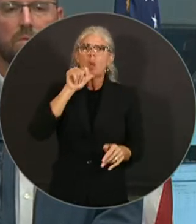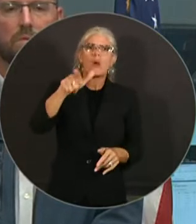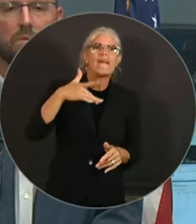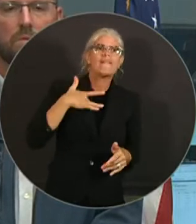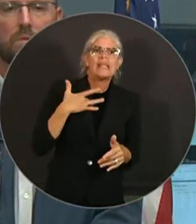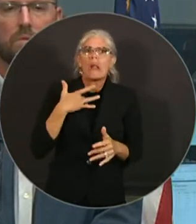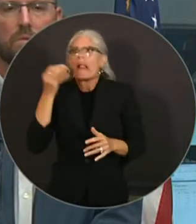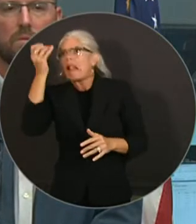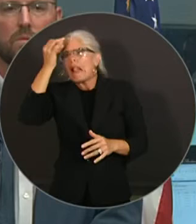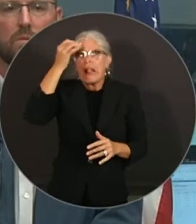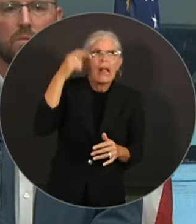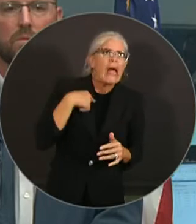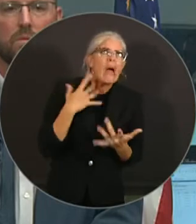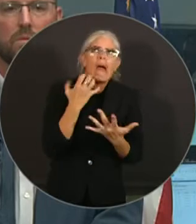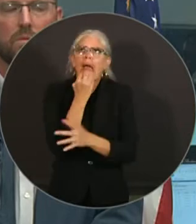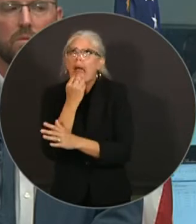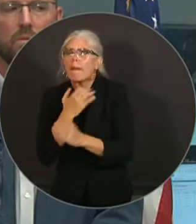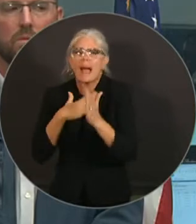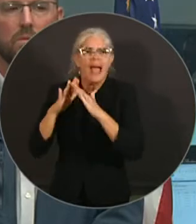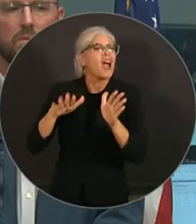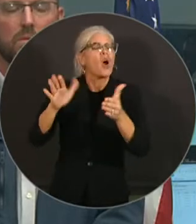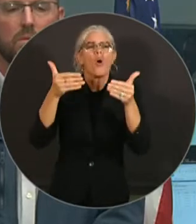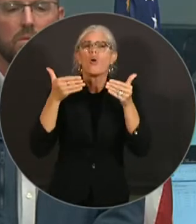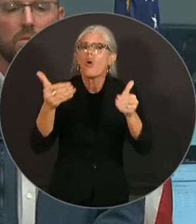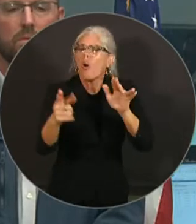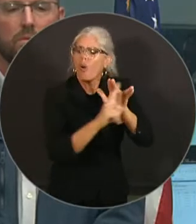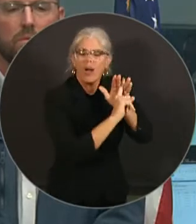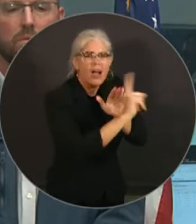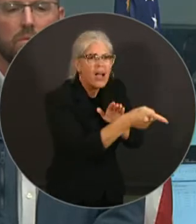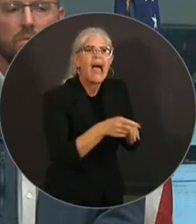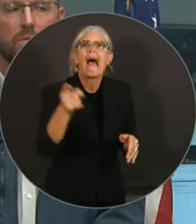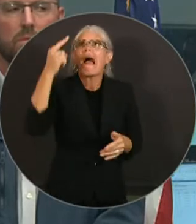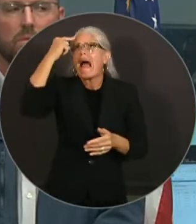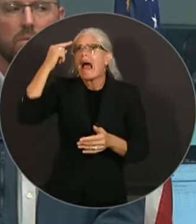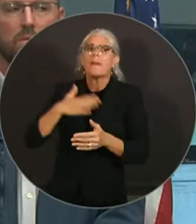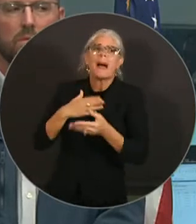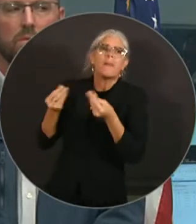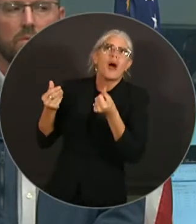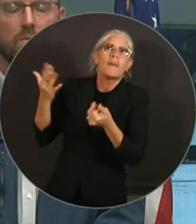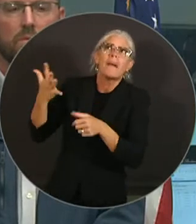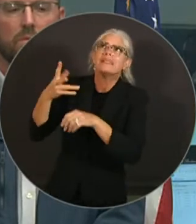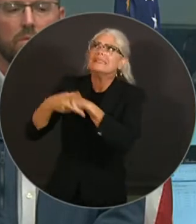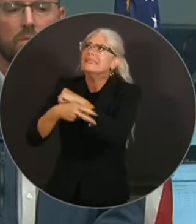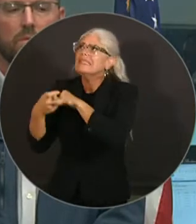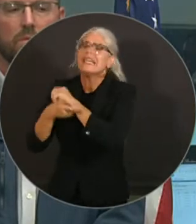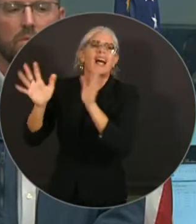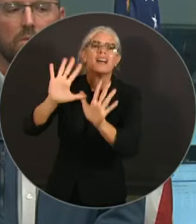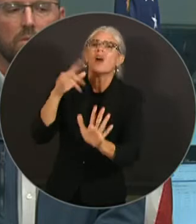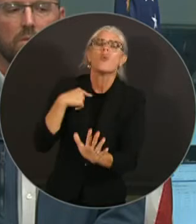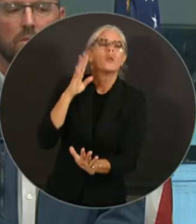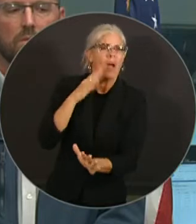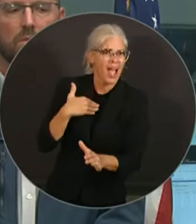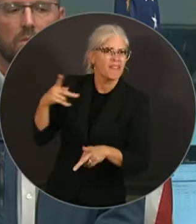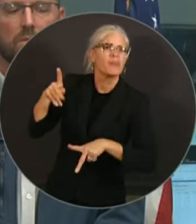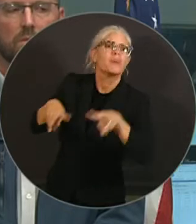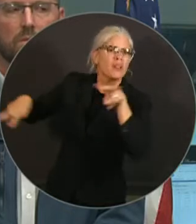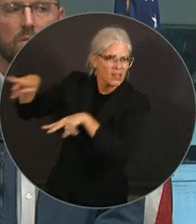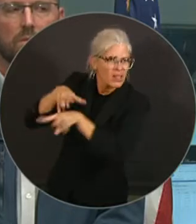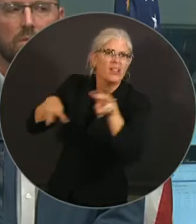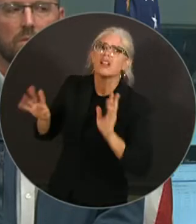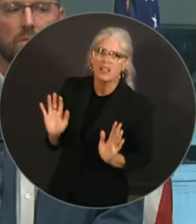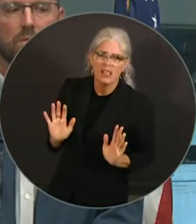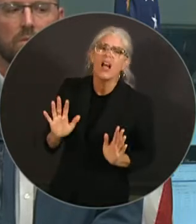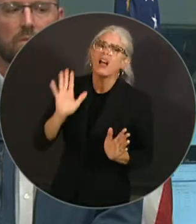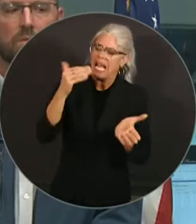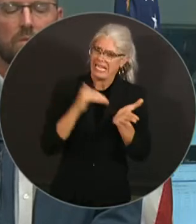fear that your property will be damaged or stolen. With that said, it's an honor to serve the people of Florida